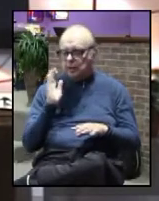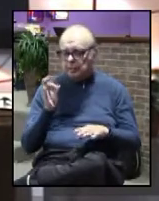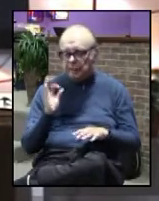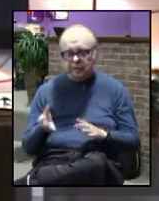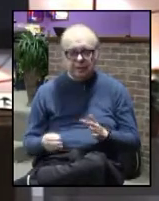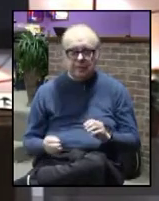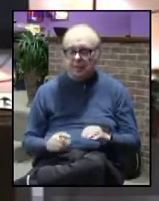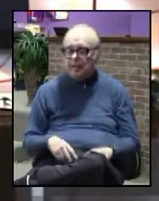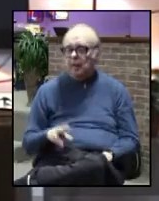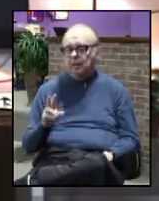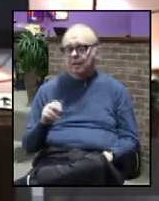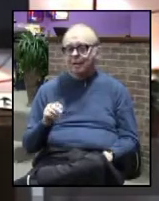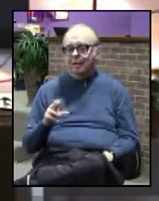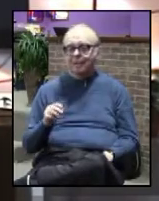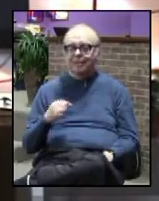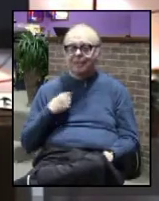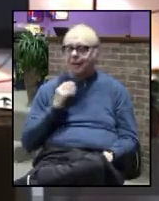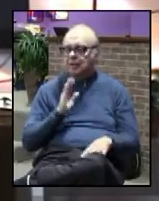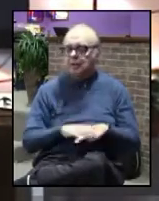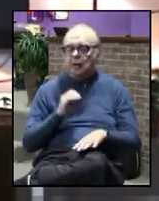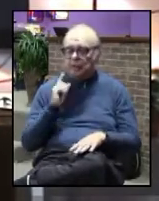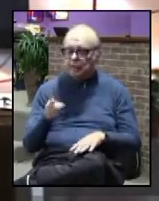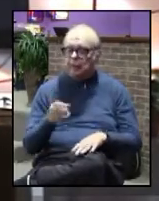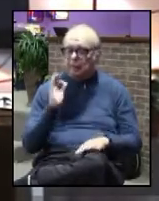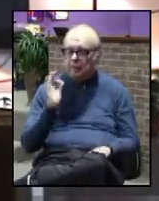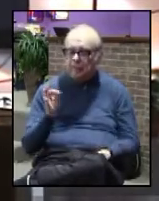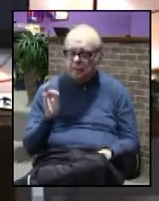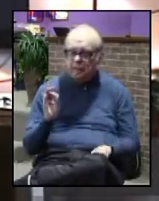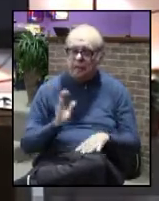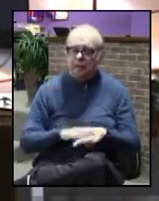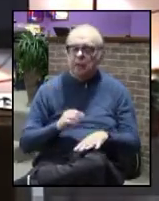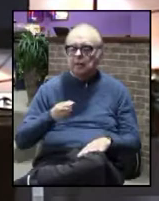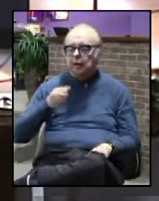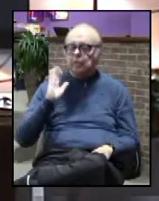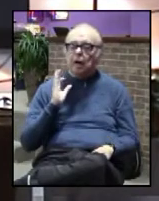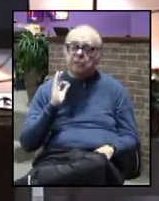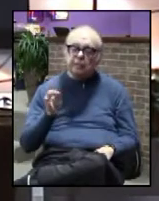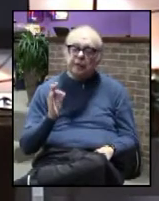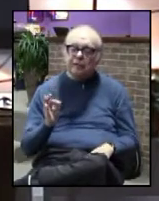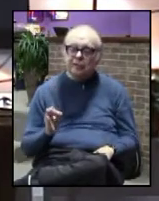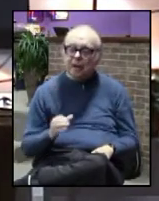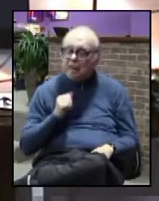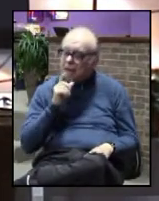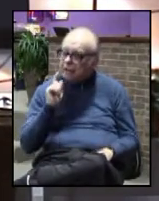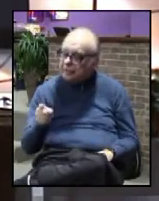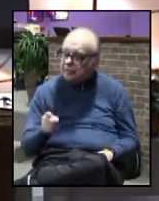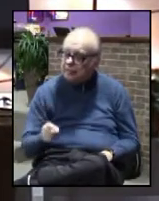more. We weren't called by you to preach. We were called by God to preach.